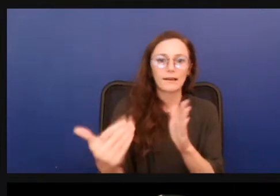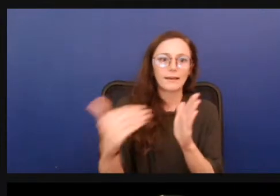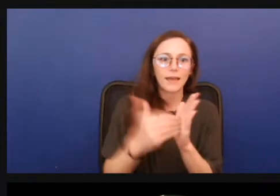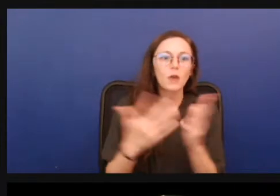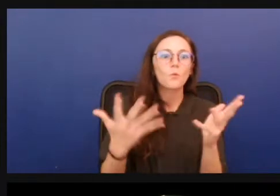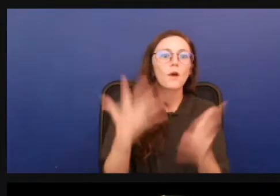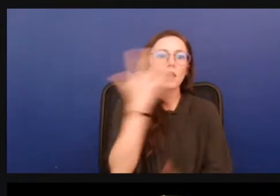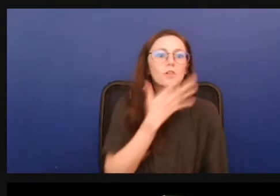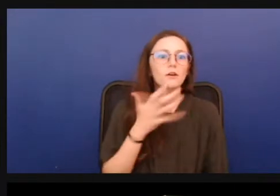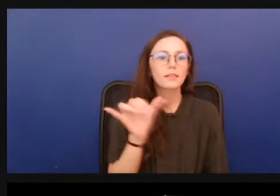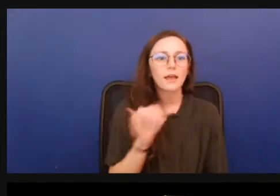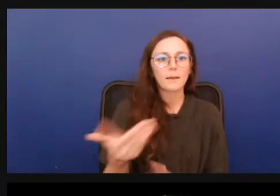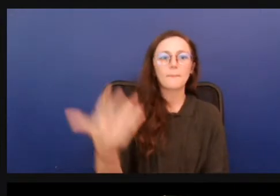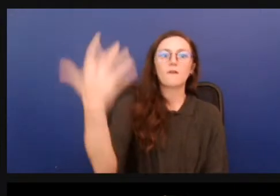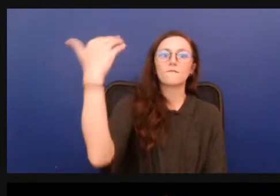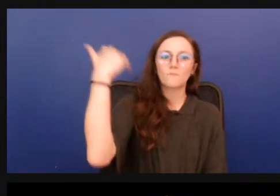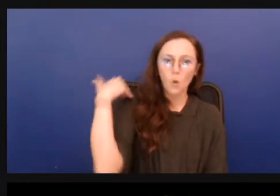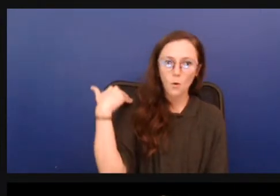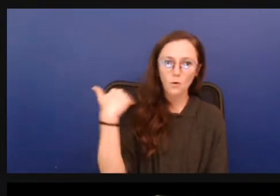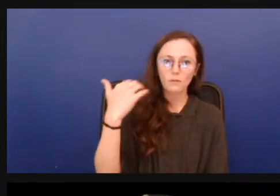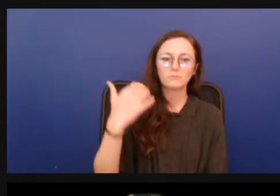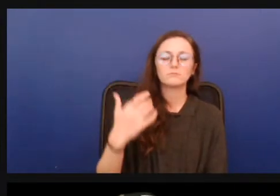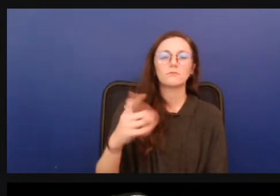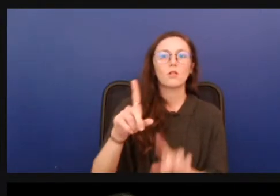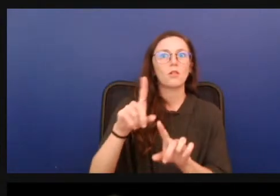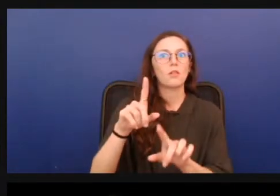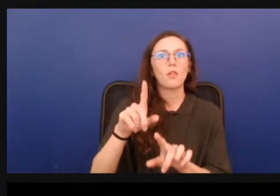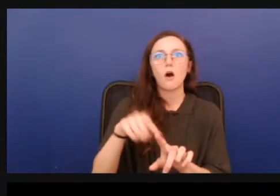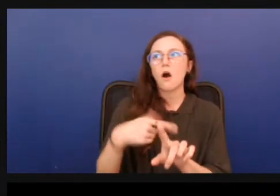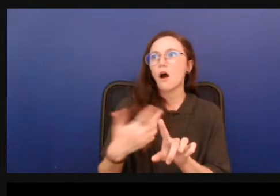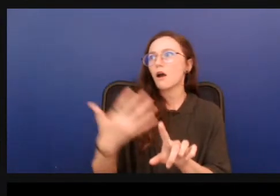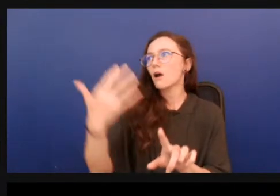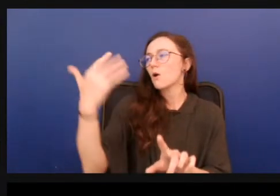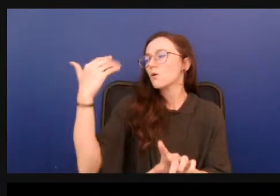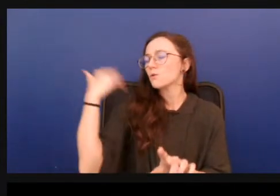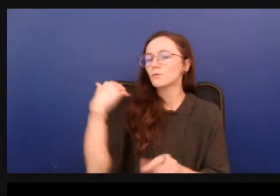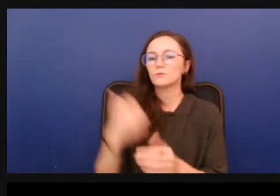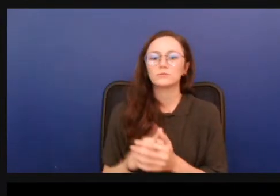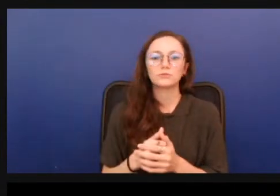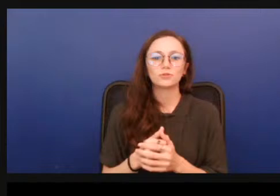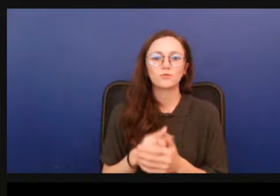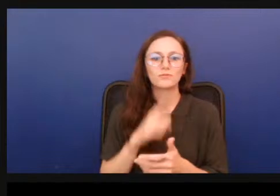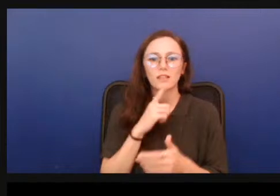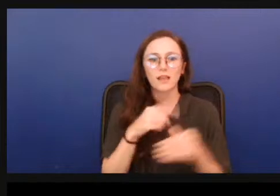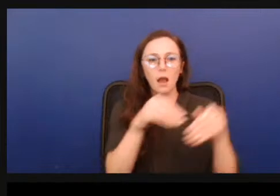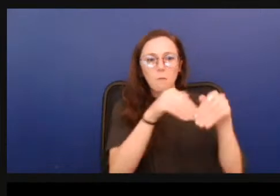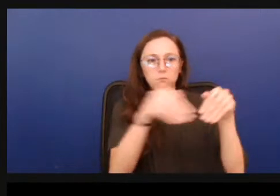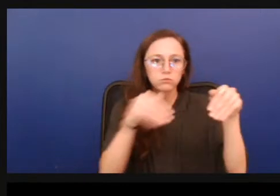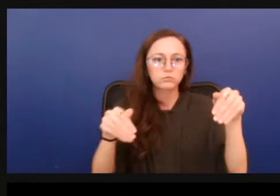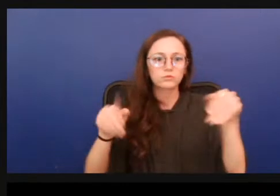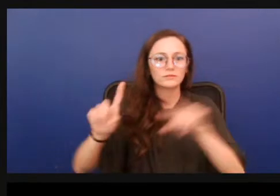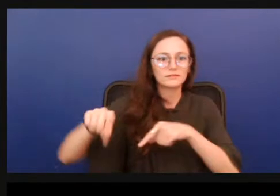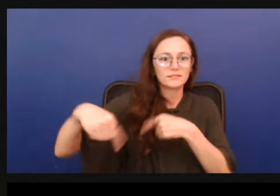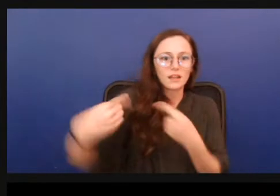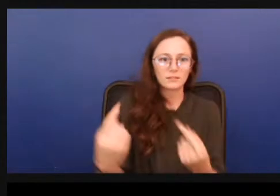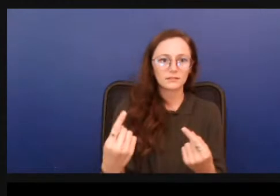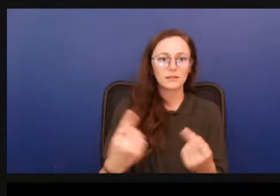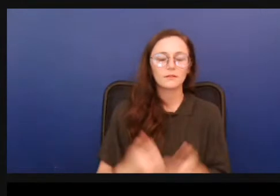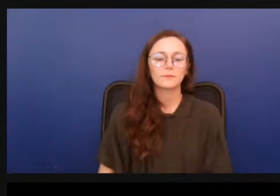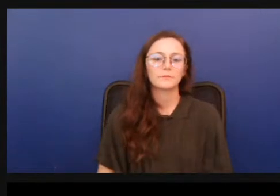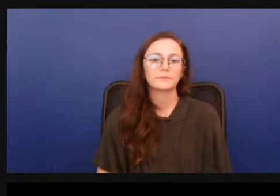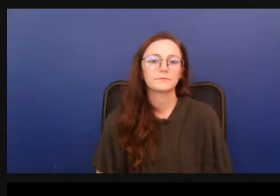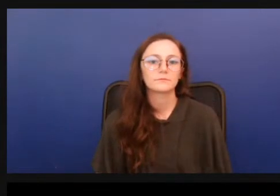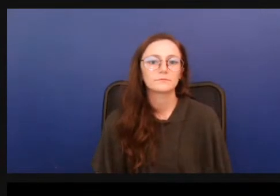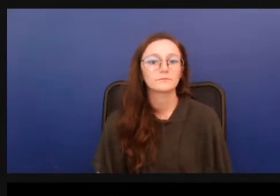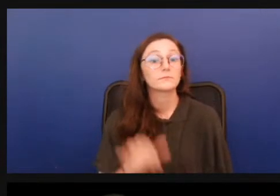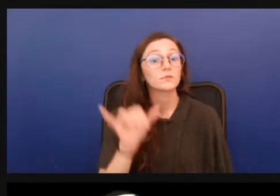came through and cut this thing and slice it apart in a time since then. So that